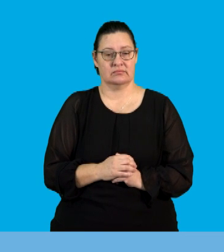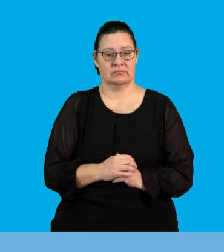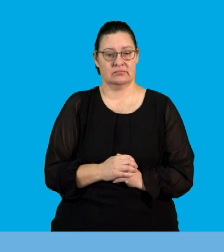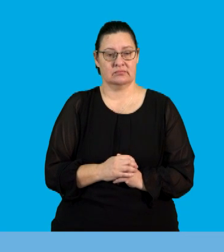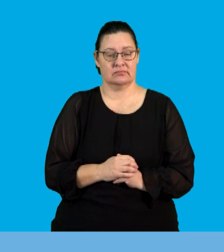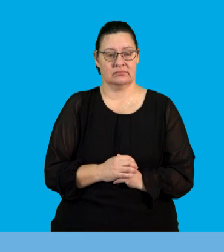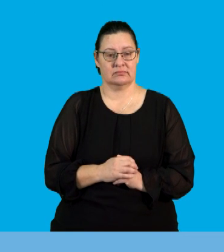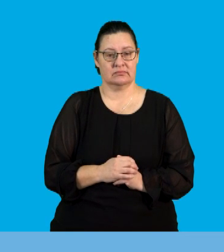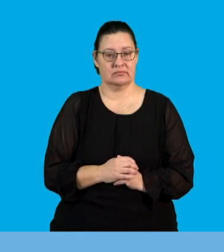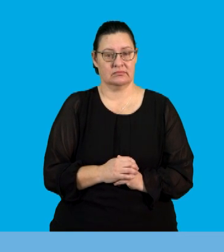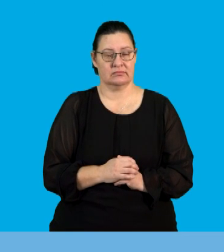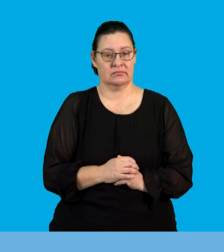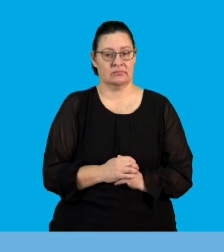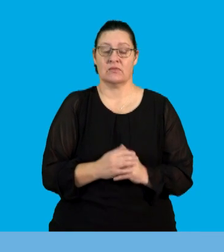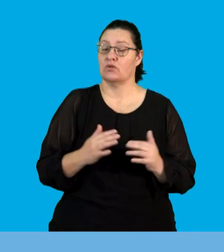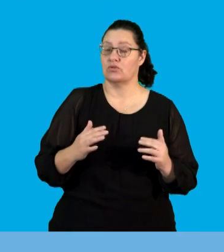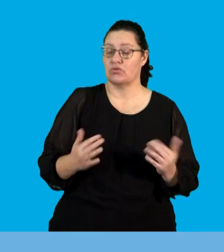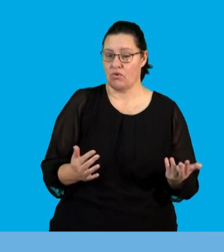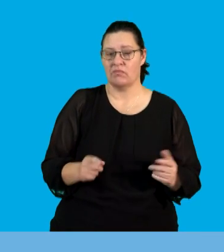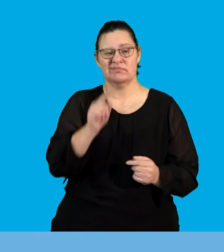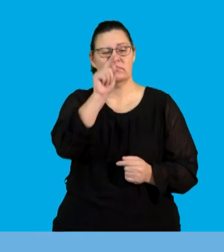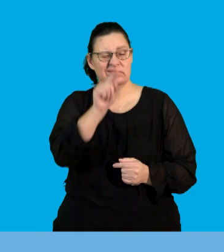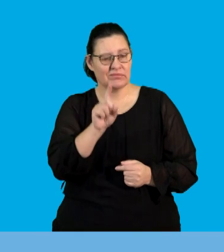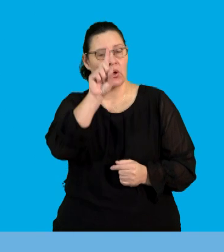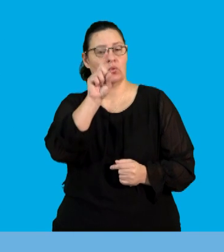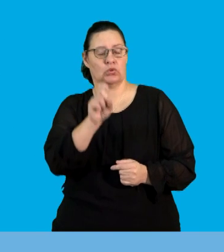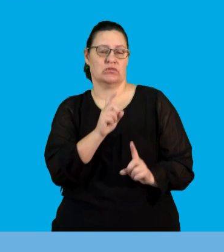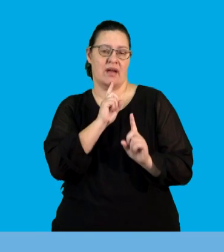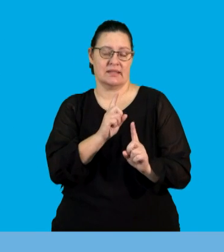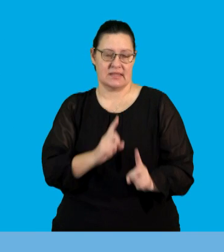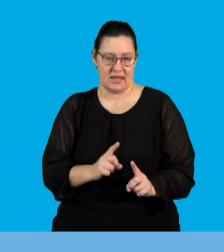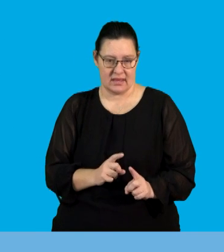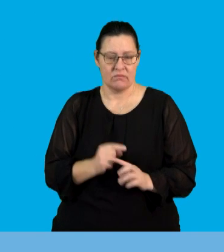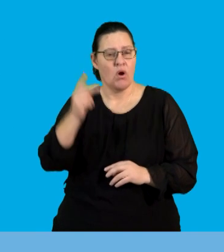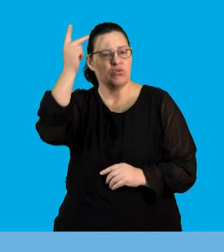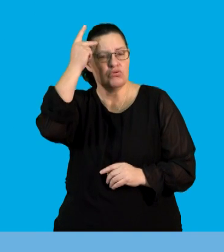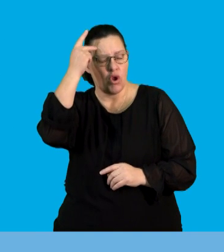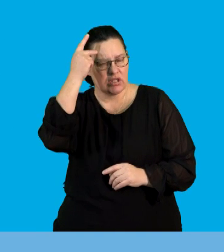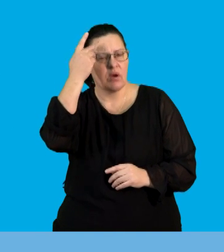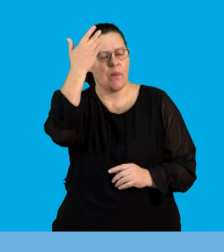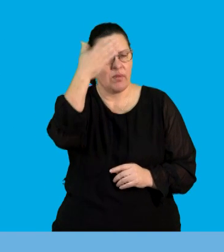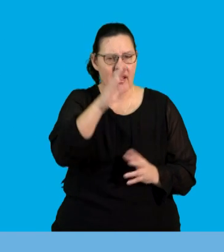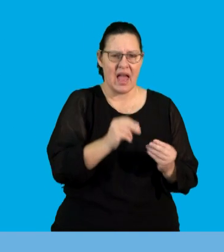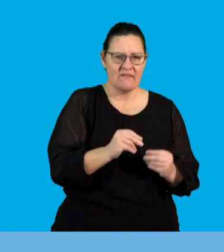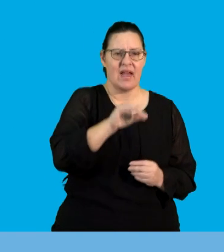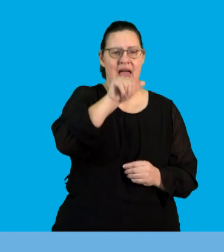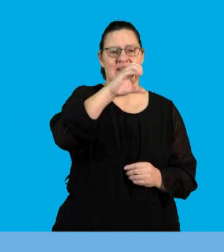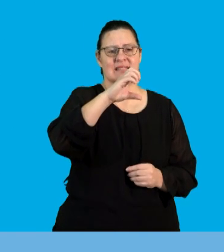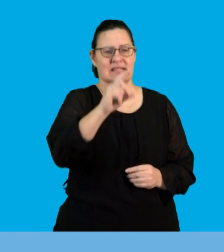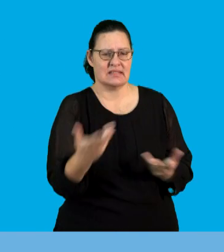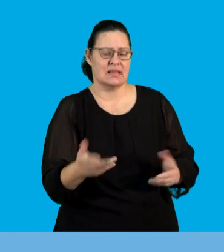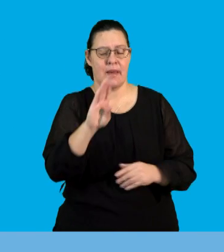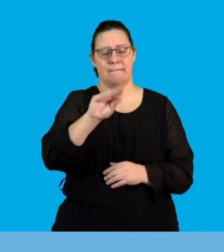They are called acids. So learners, these are the questions that you have answered with the knowledge that you know about acids and